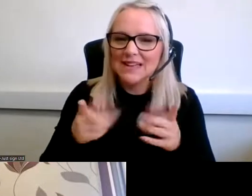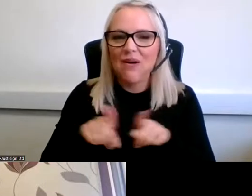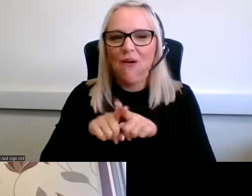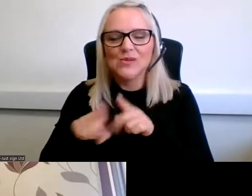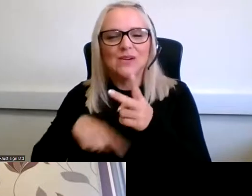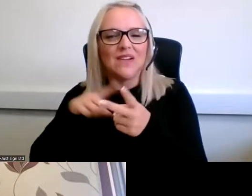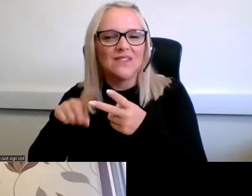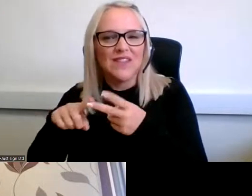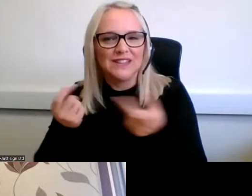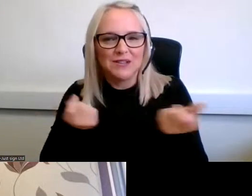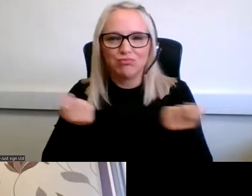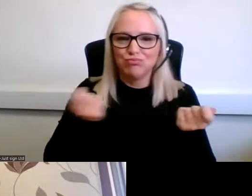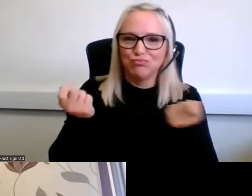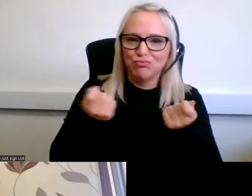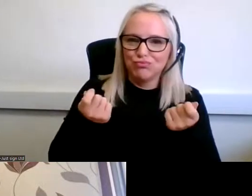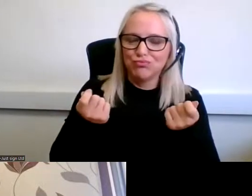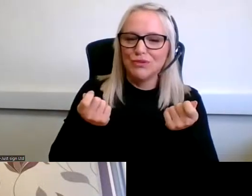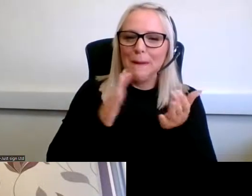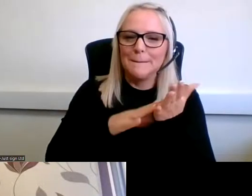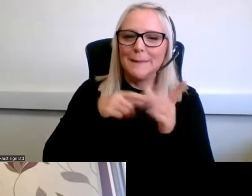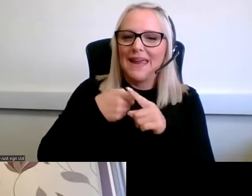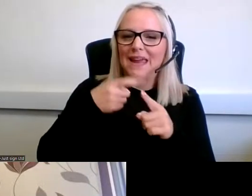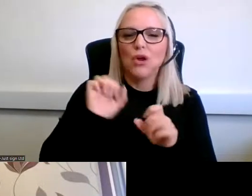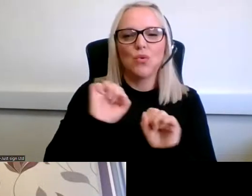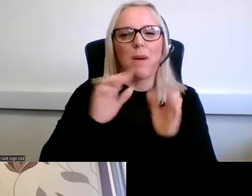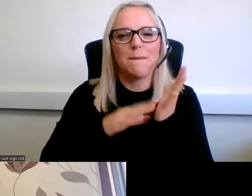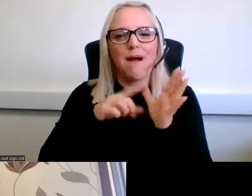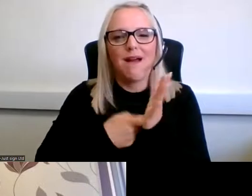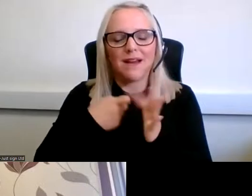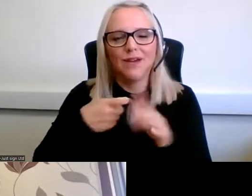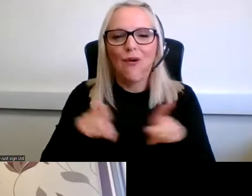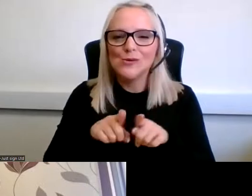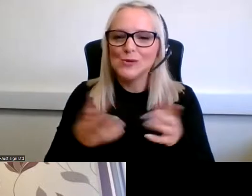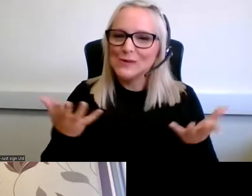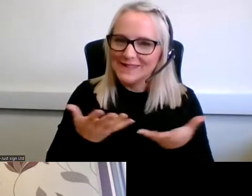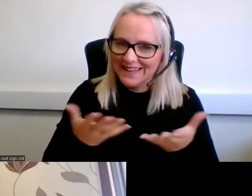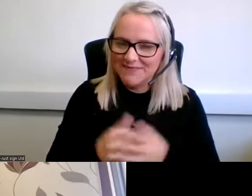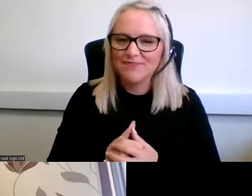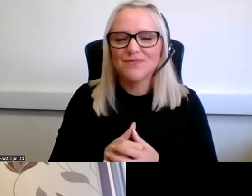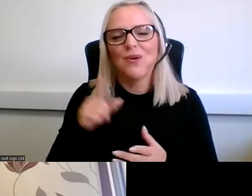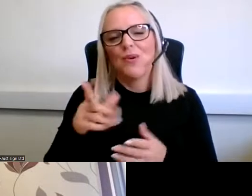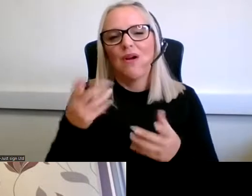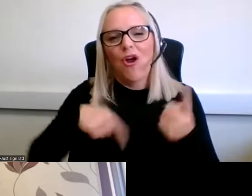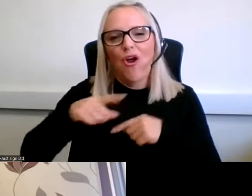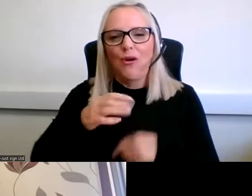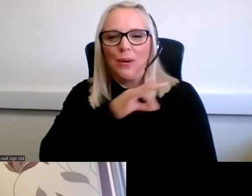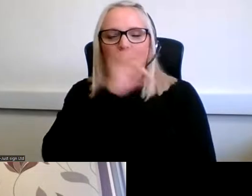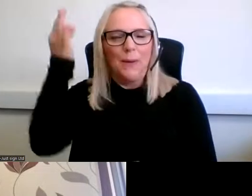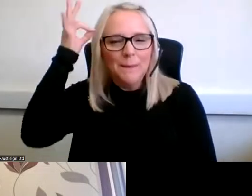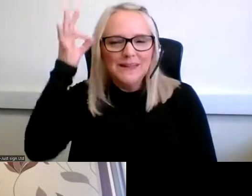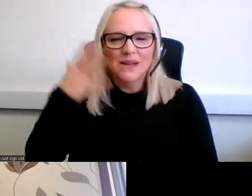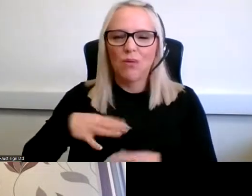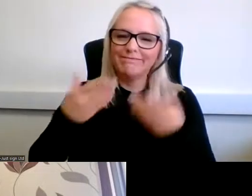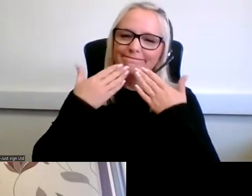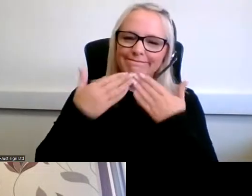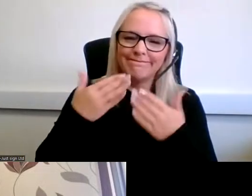and will be your chair for this session. On behalf of the organising committee, I want to say a big thank you to you all of our speakers, workshop